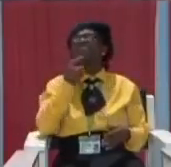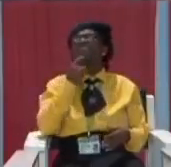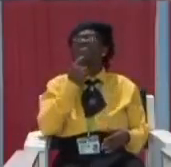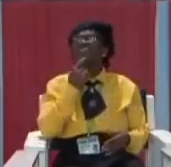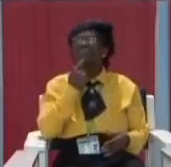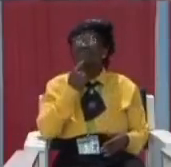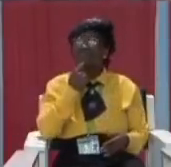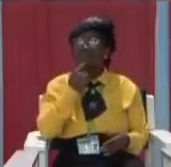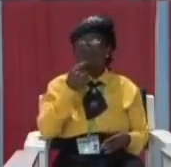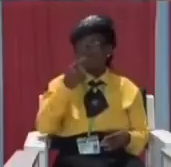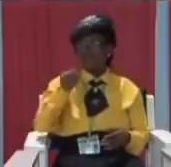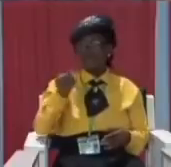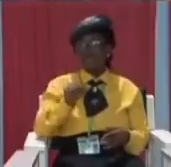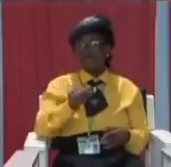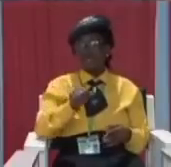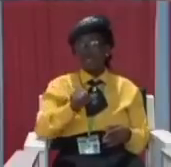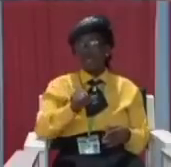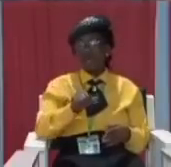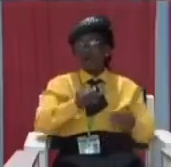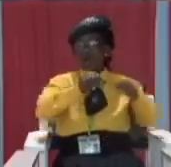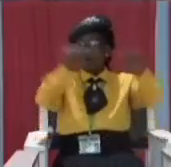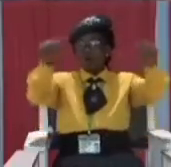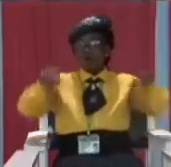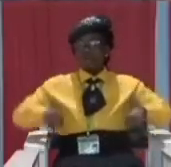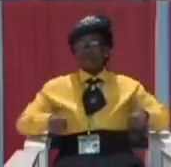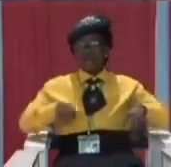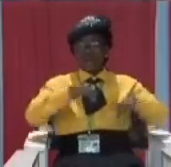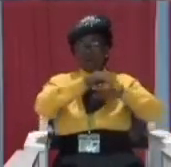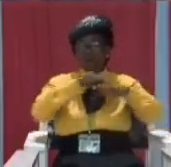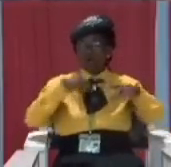The altar call I'm making tonight